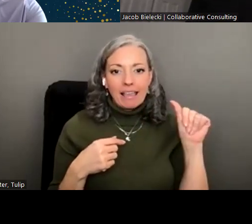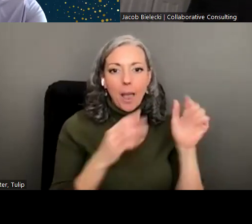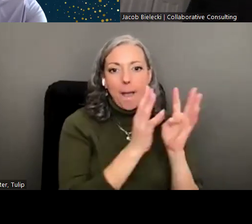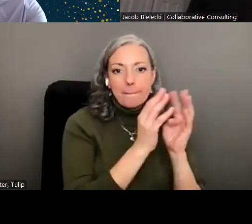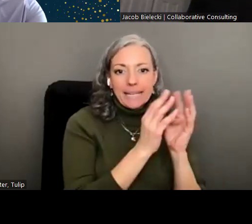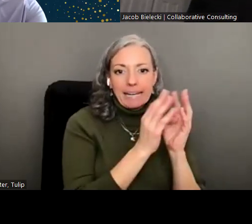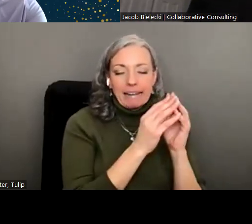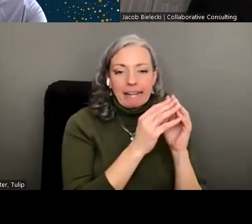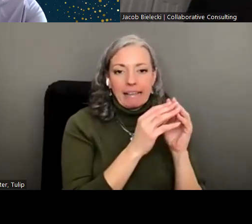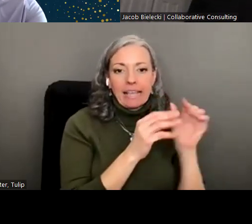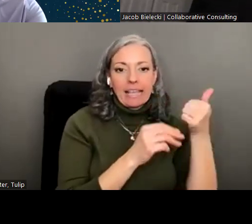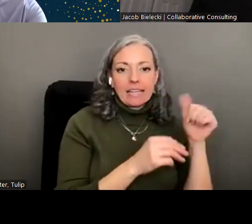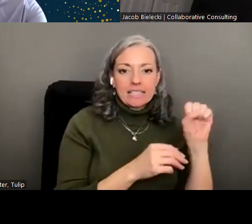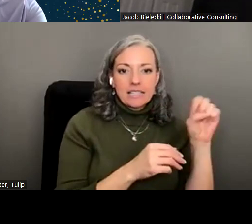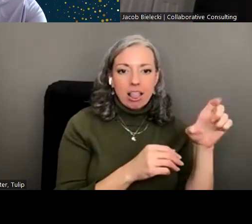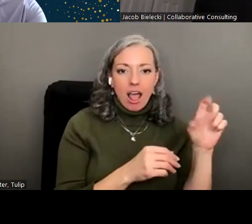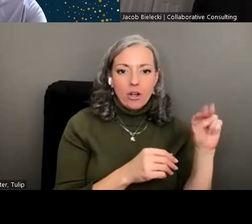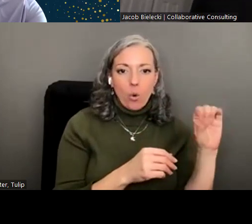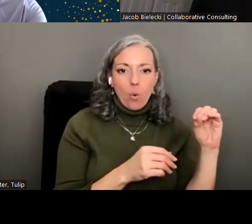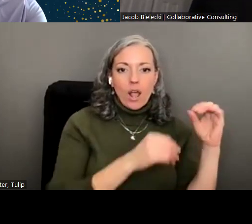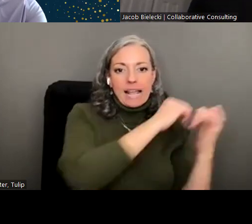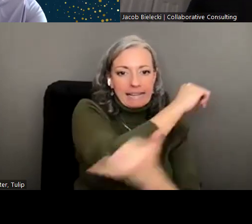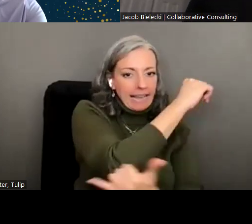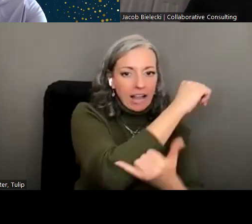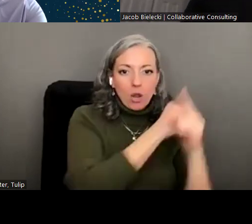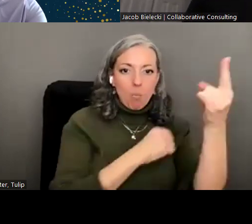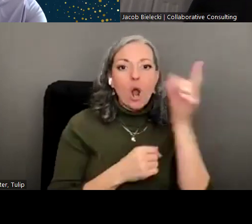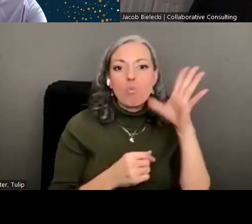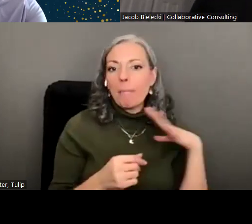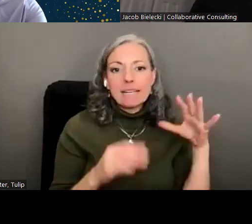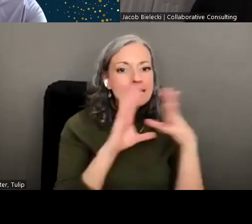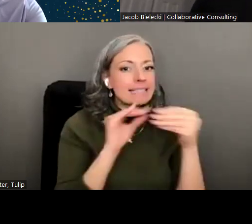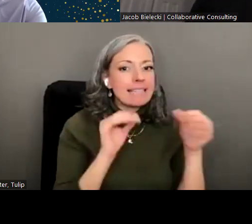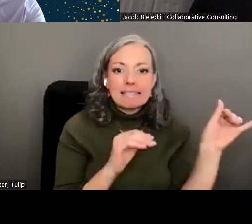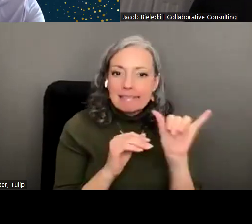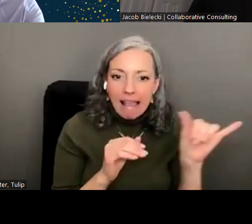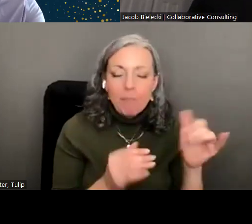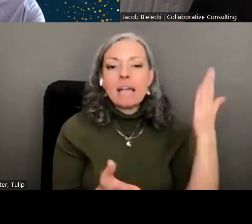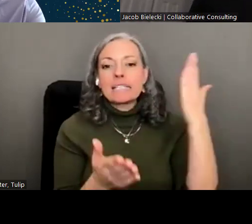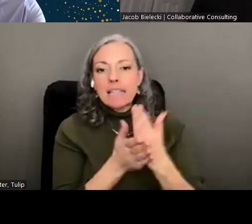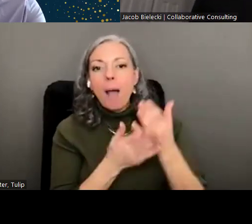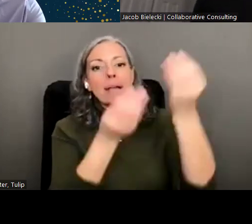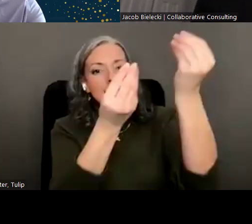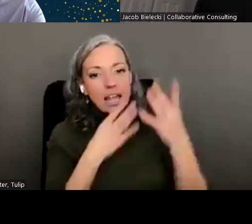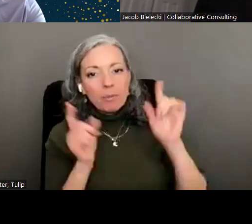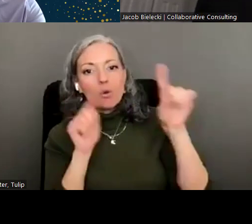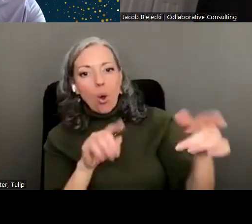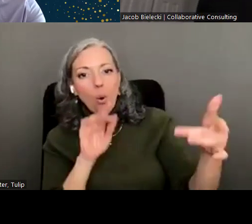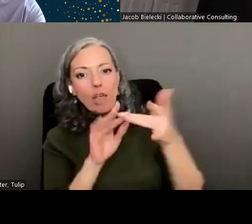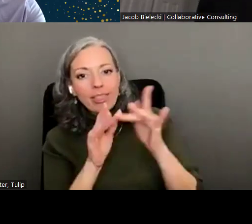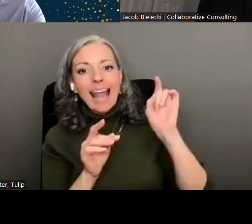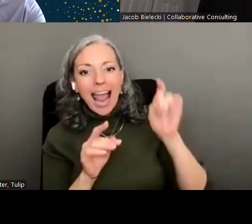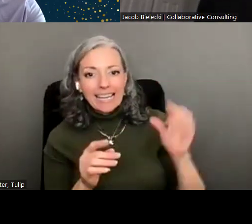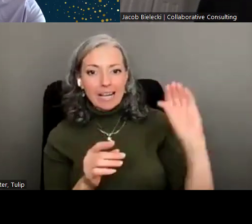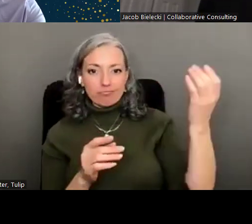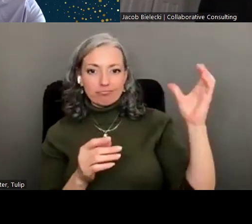Solano County, and one of the women there said exactly that. She said, stop telling me to go online, hand me a piece of paper. So